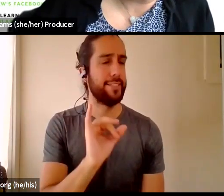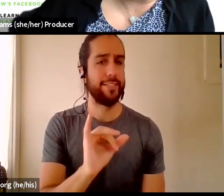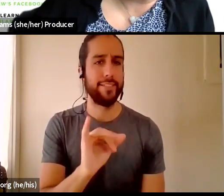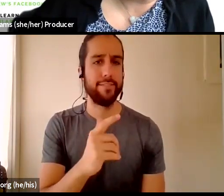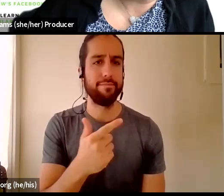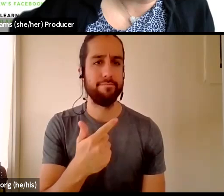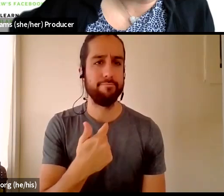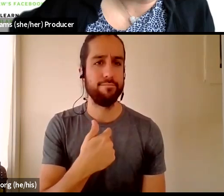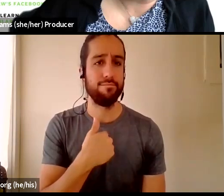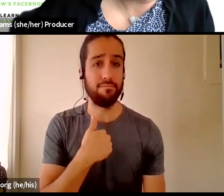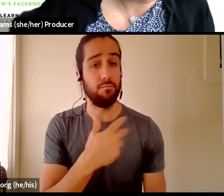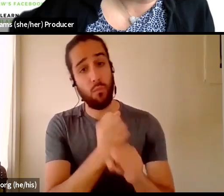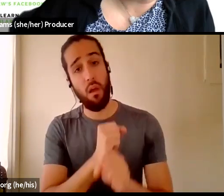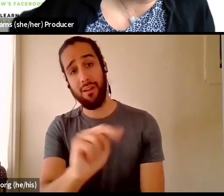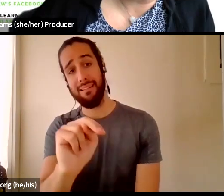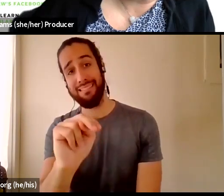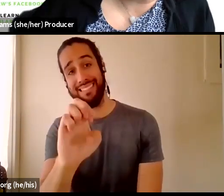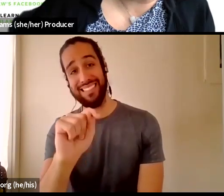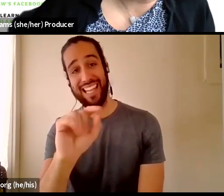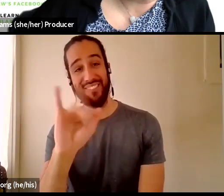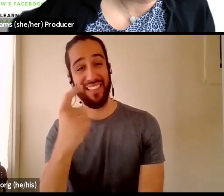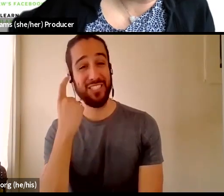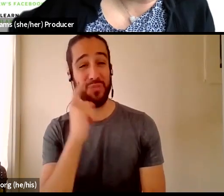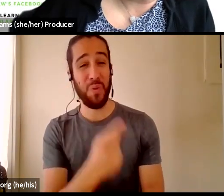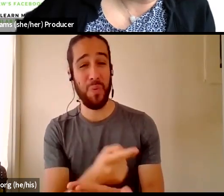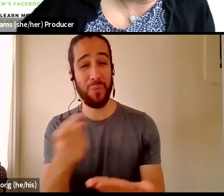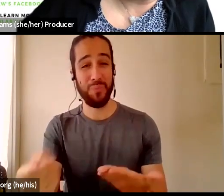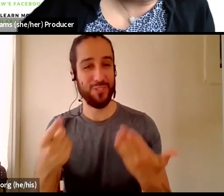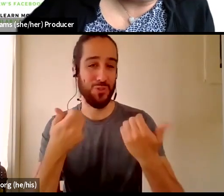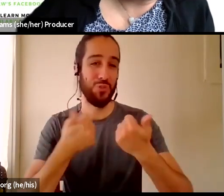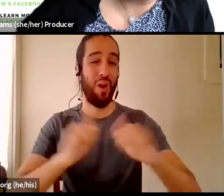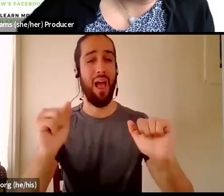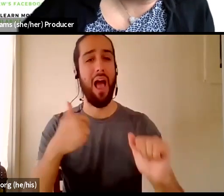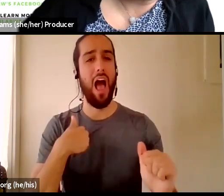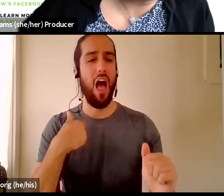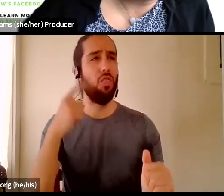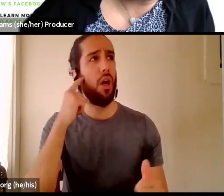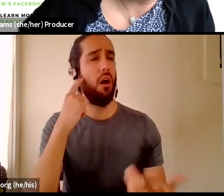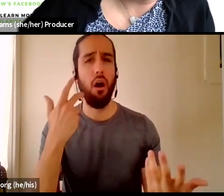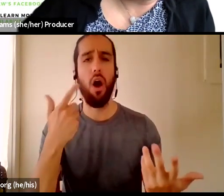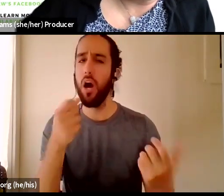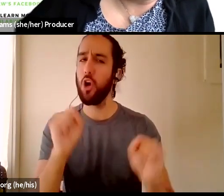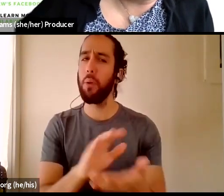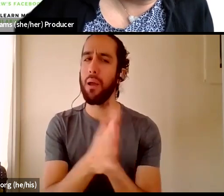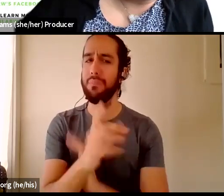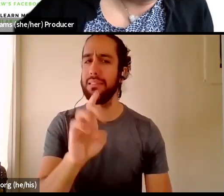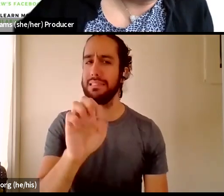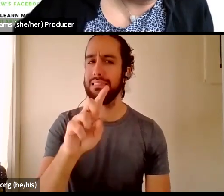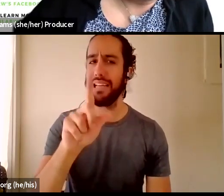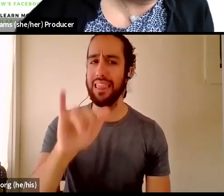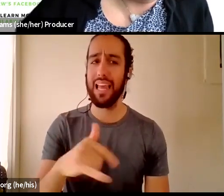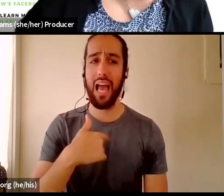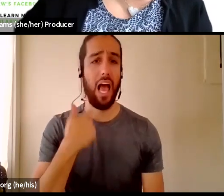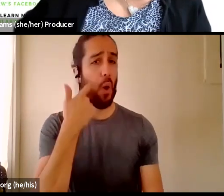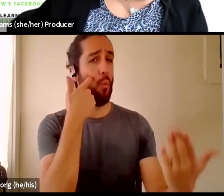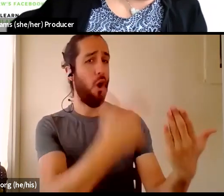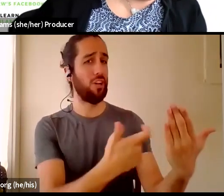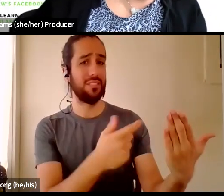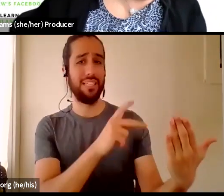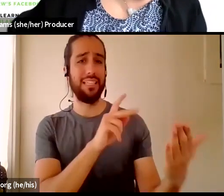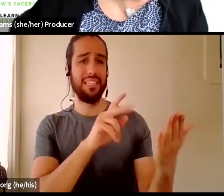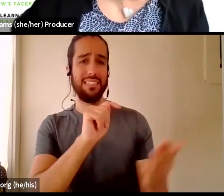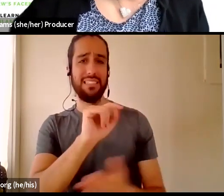I got Netflix for like 1 week just to try it, because I thought this could be deadly. And then I saw Tiger King like one episode, and then I was